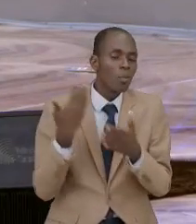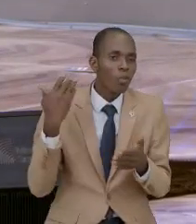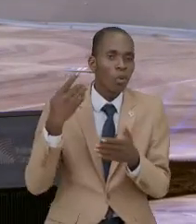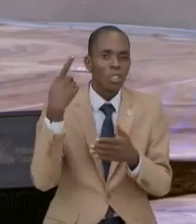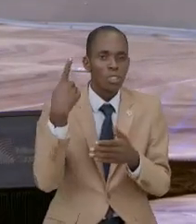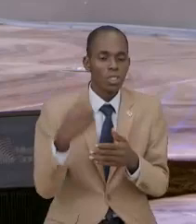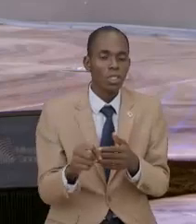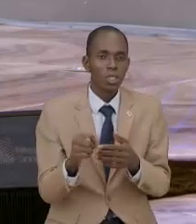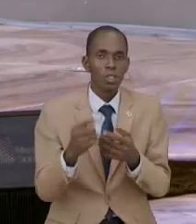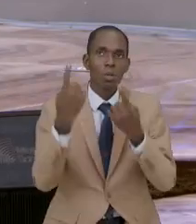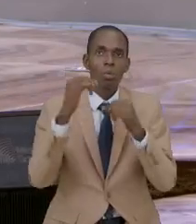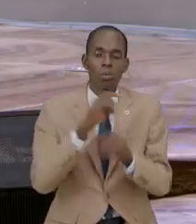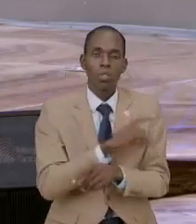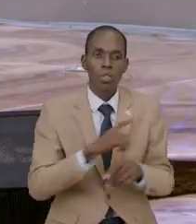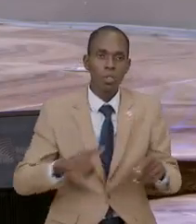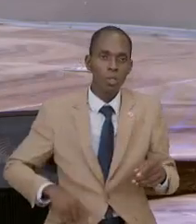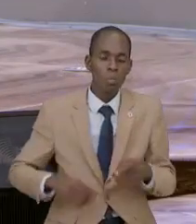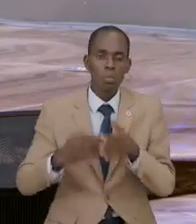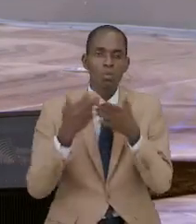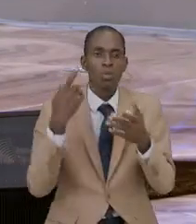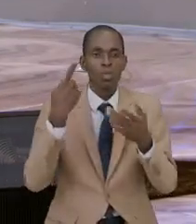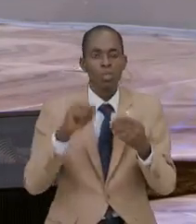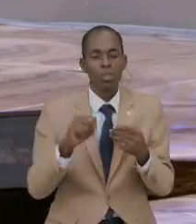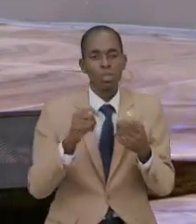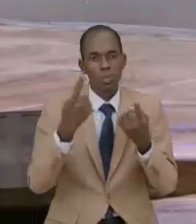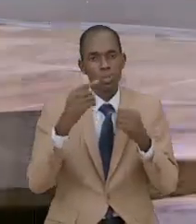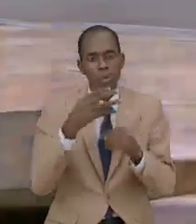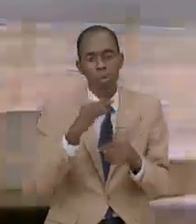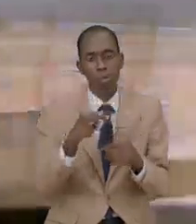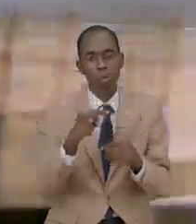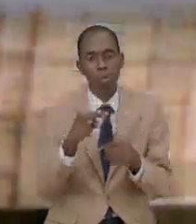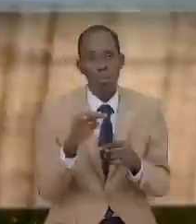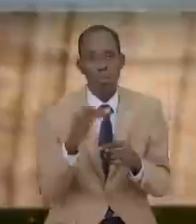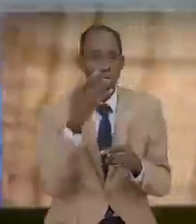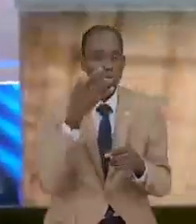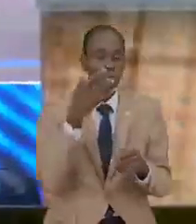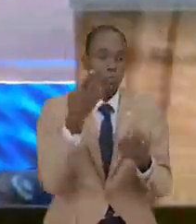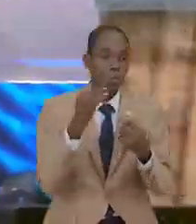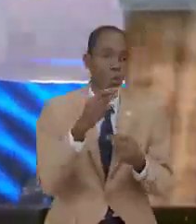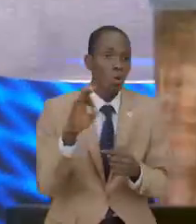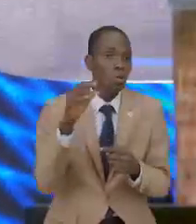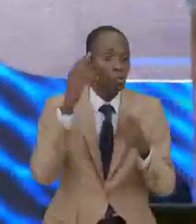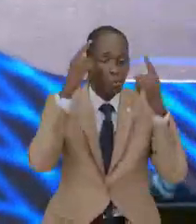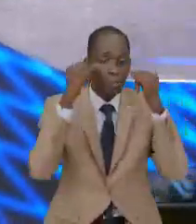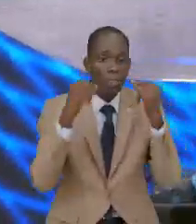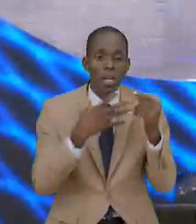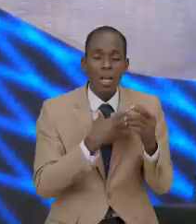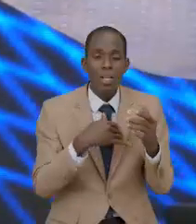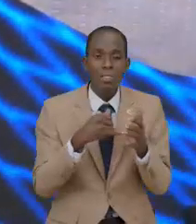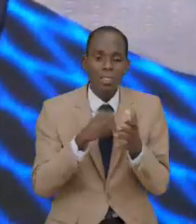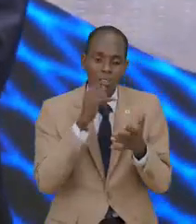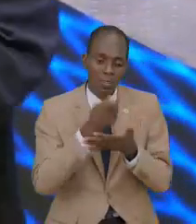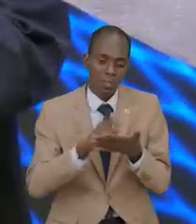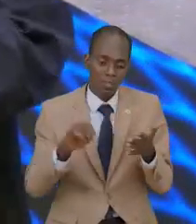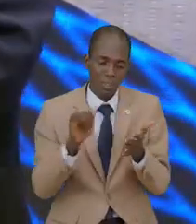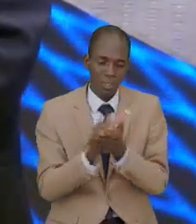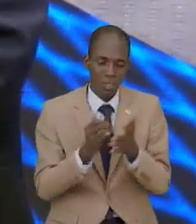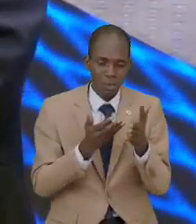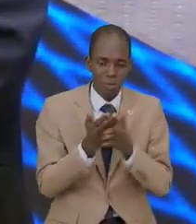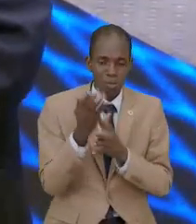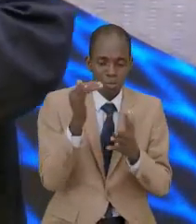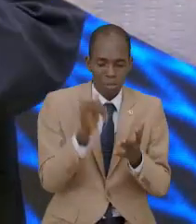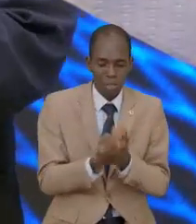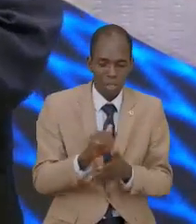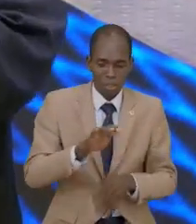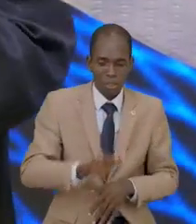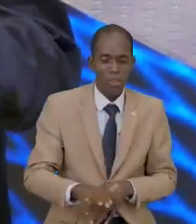law of Moses, it was promised that it is through that seed that redemption will come, that blessing will